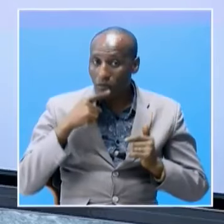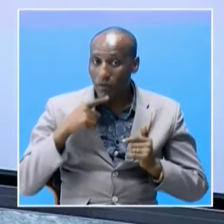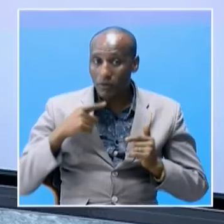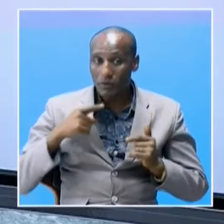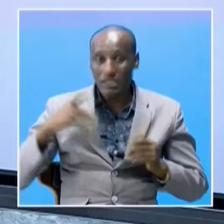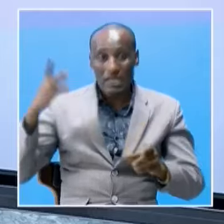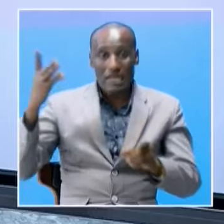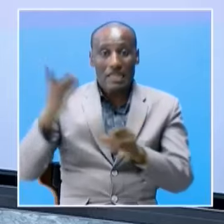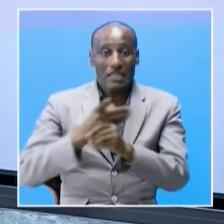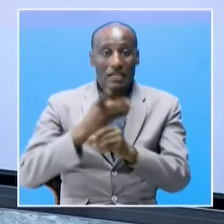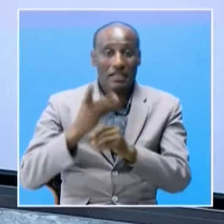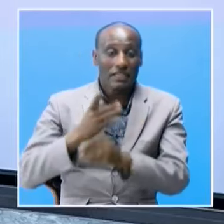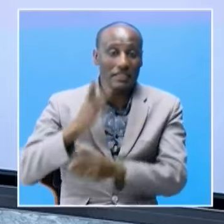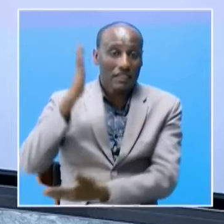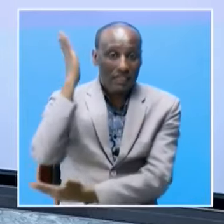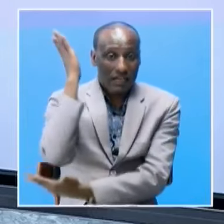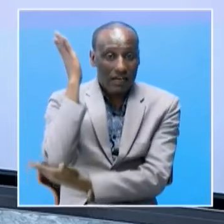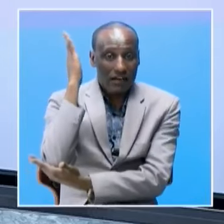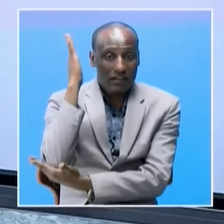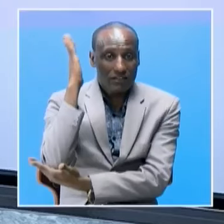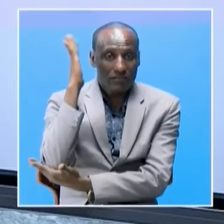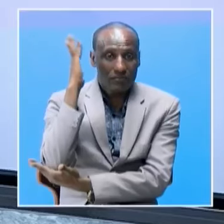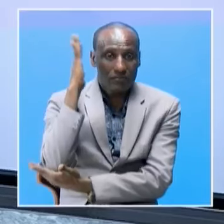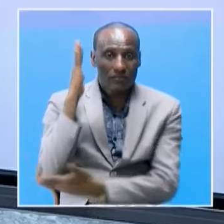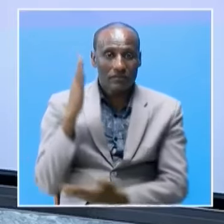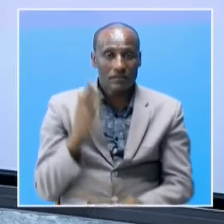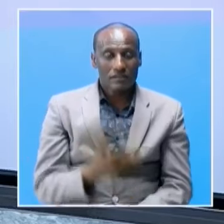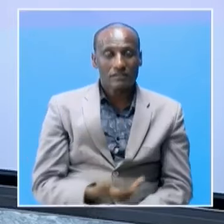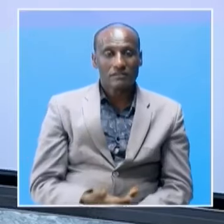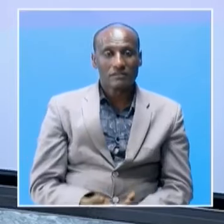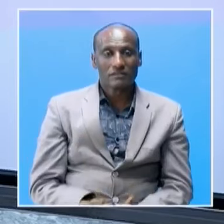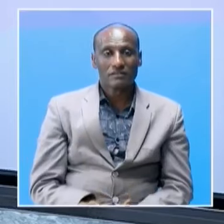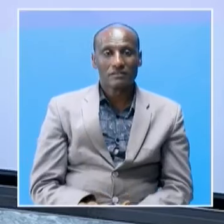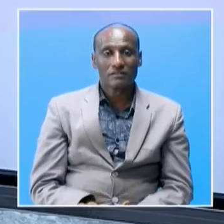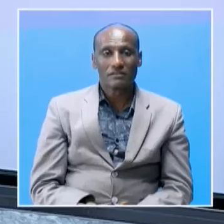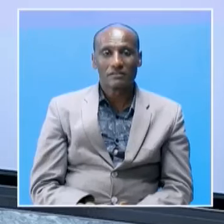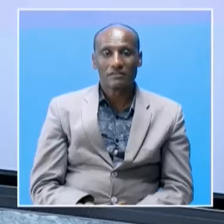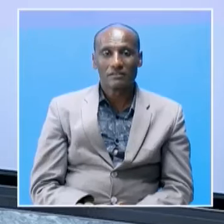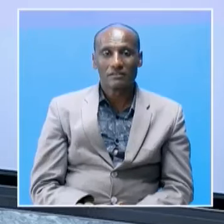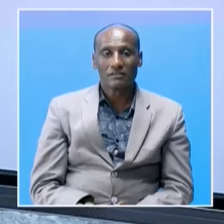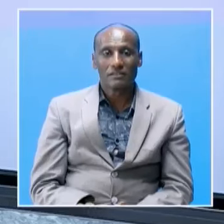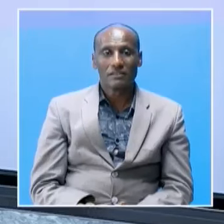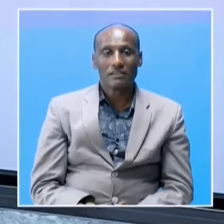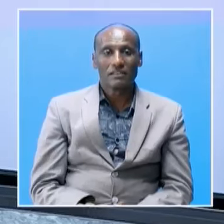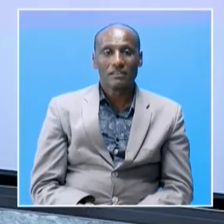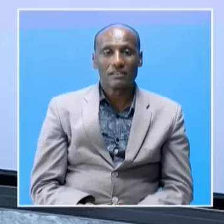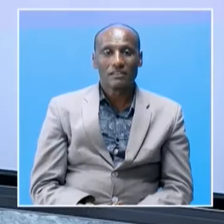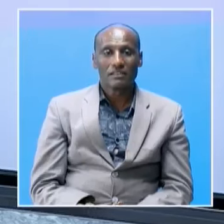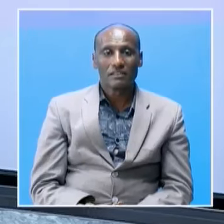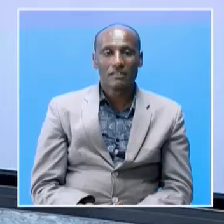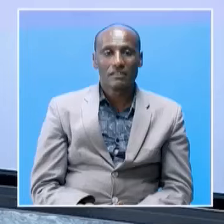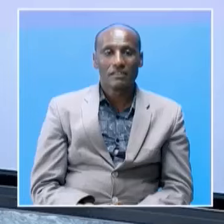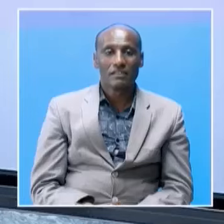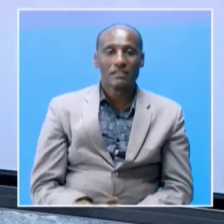God says it shall rain, okay, then what do you think? It shall rain, right?